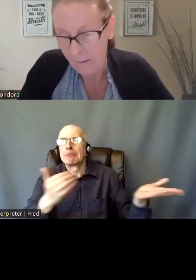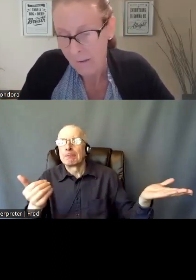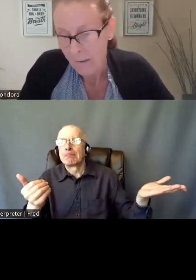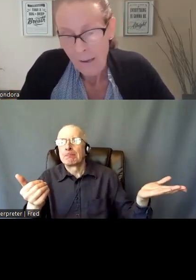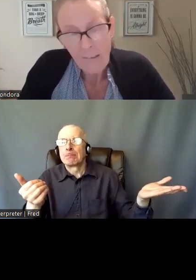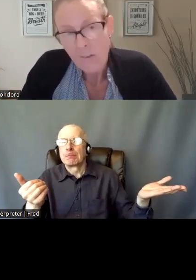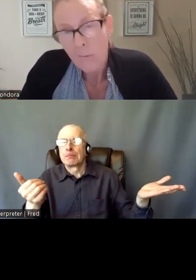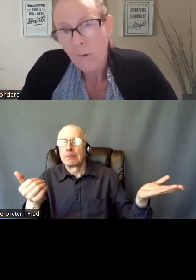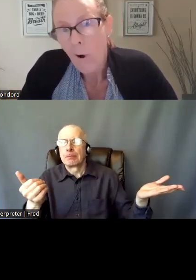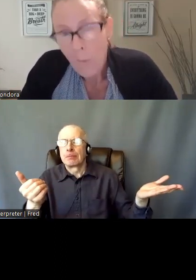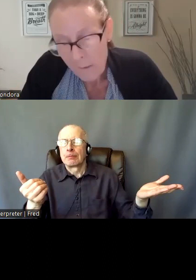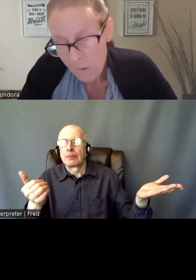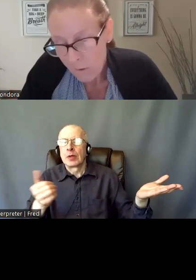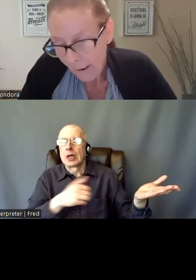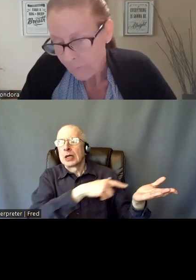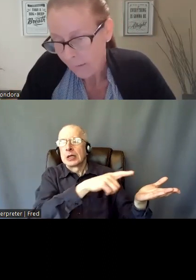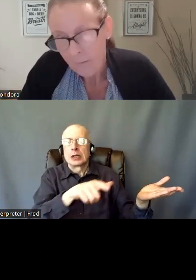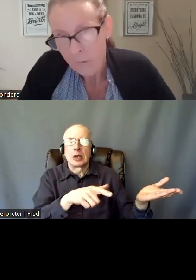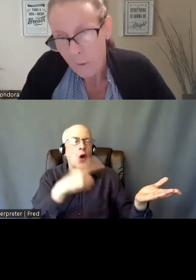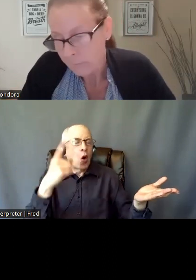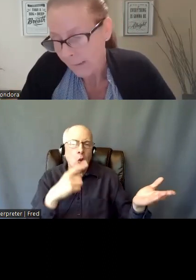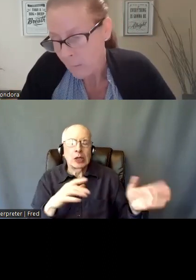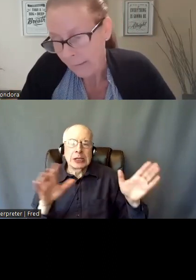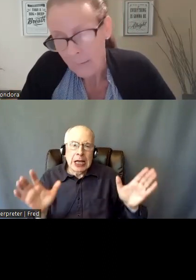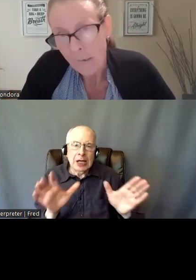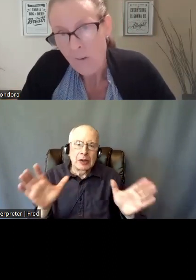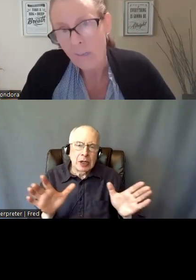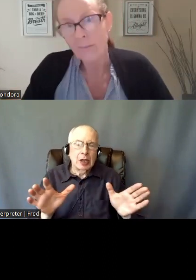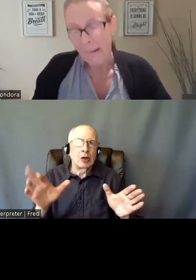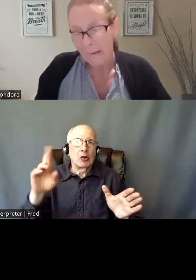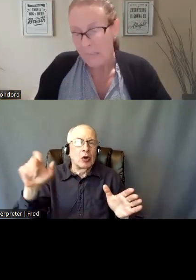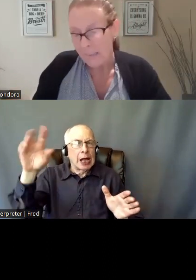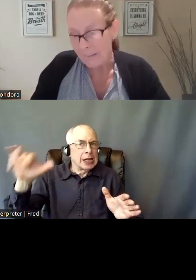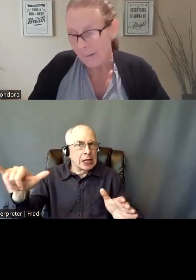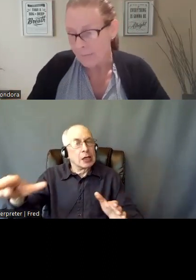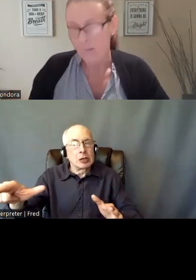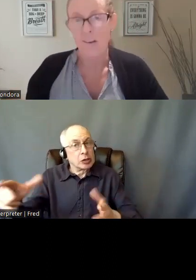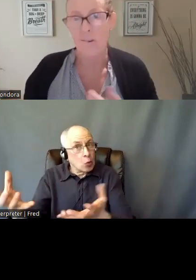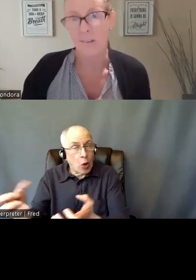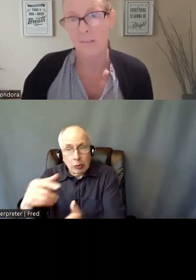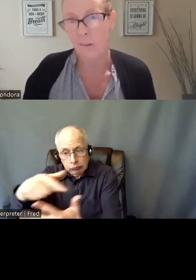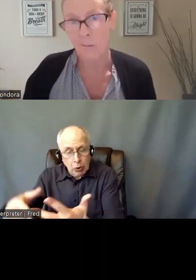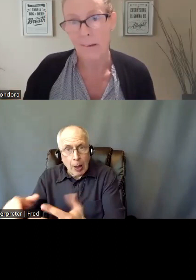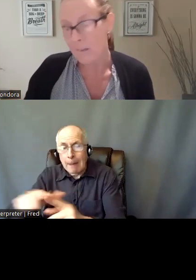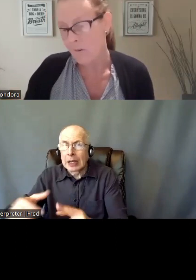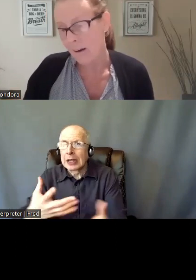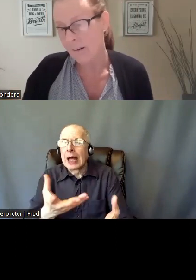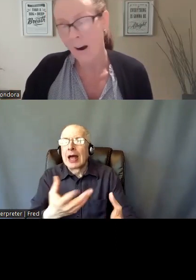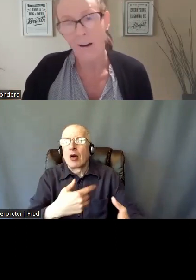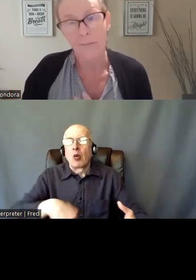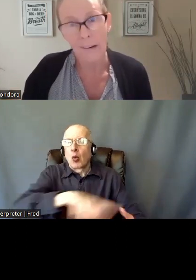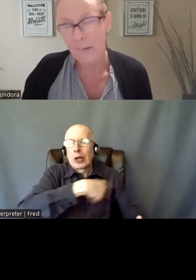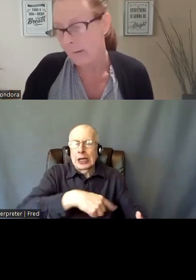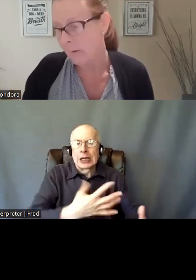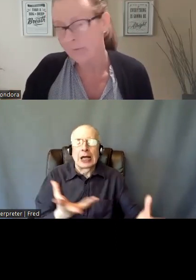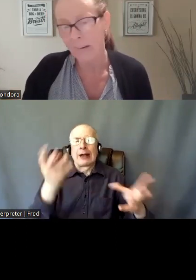together? And she was always a strong advocate for what Riley wanted, but she invited us into the conversation so that we could share